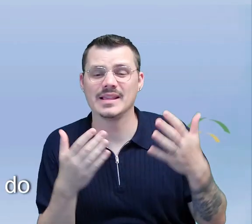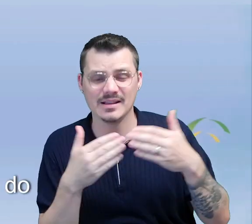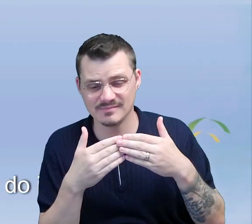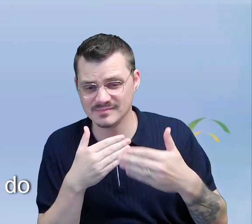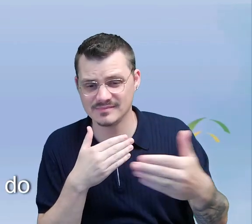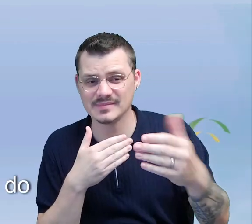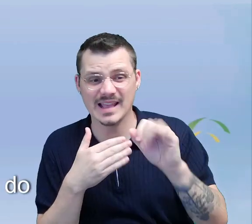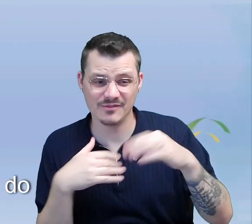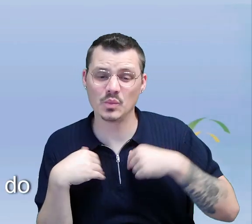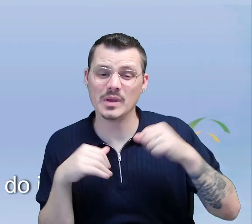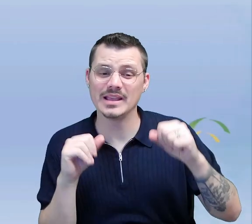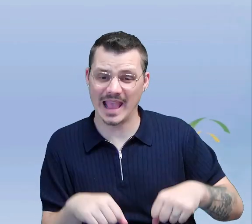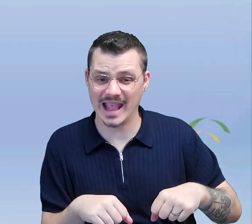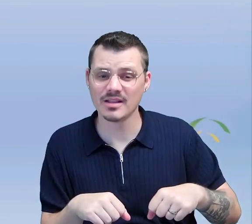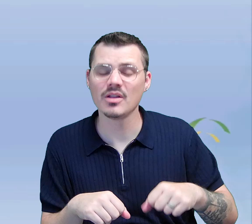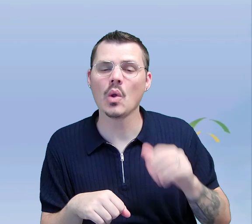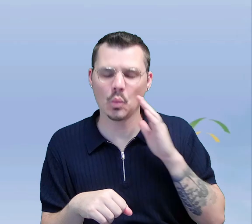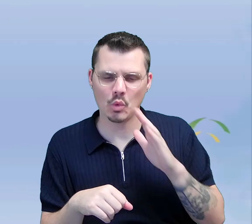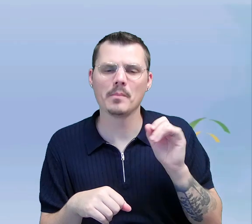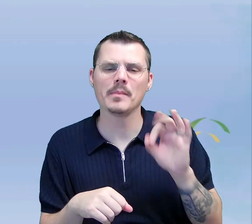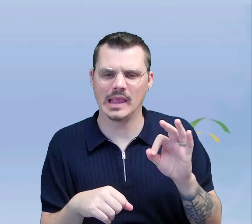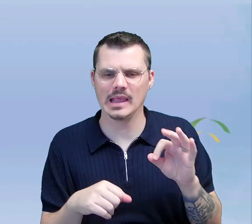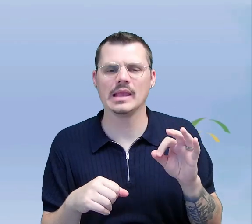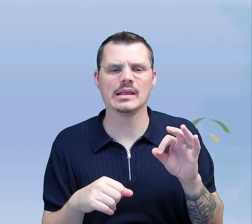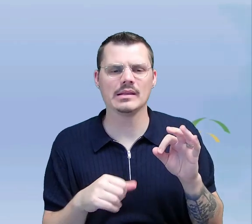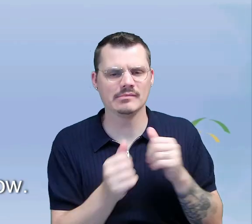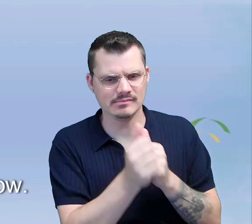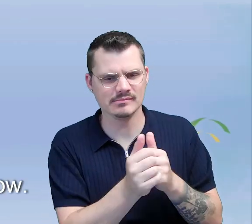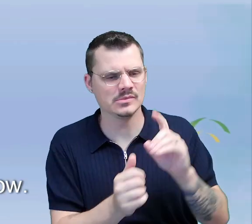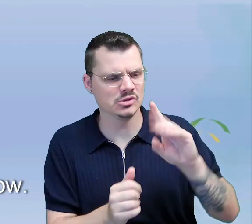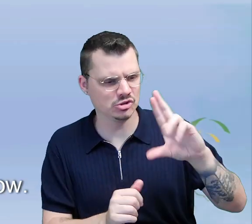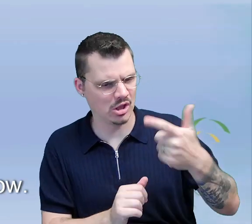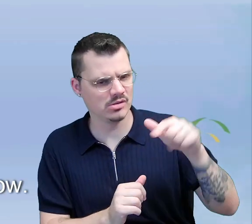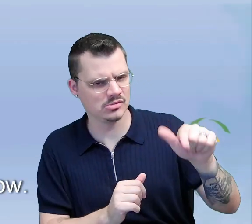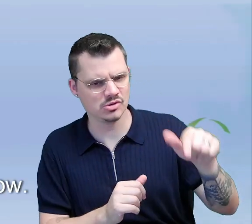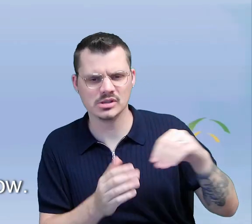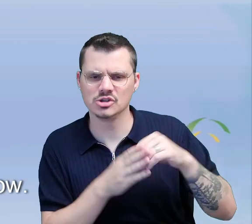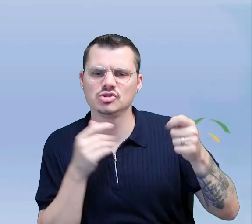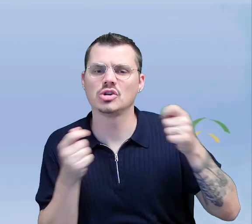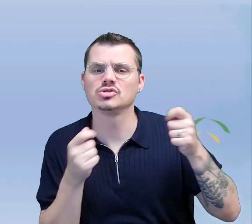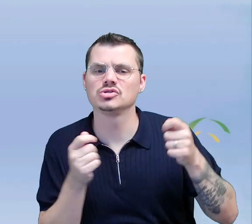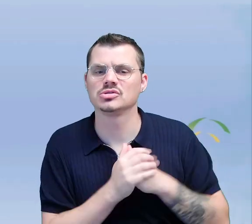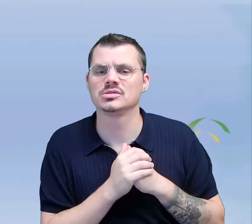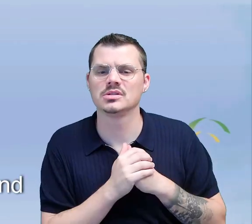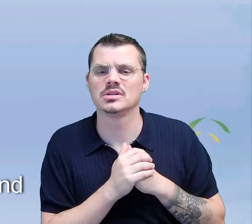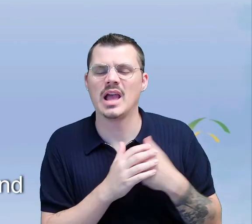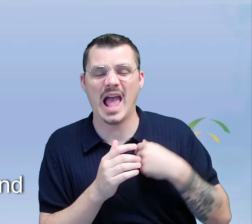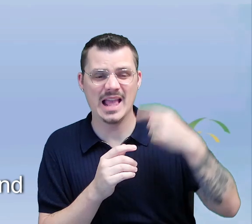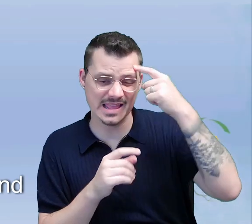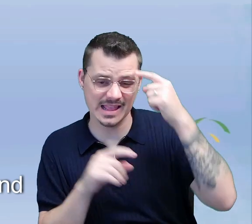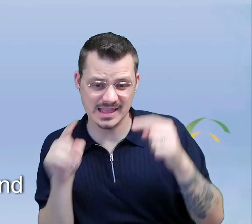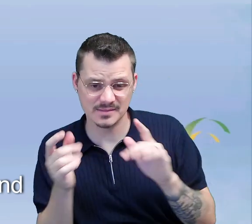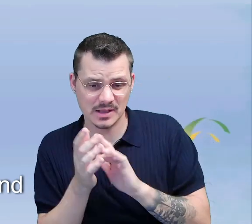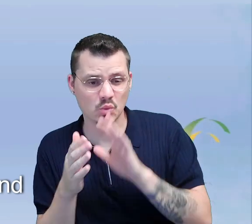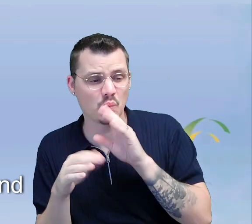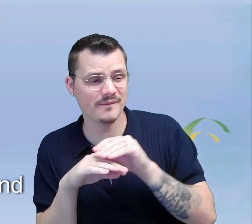here on out, if we can do it, is going to be along the lines of, Doug, you're in charge now. I think